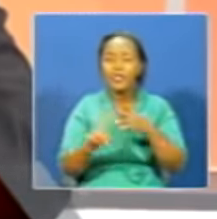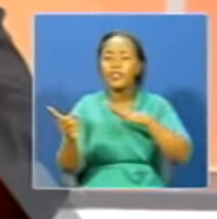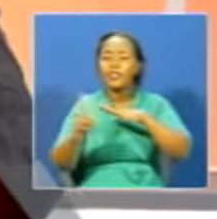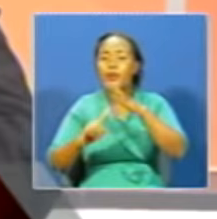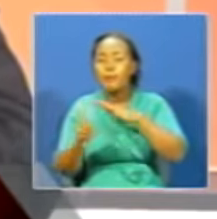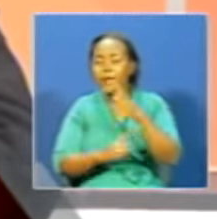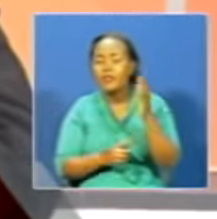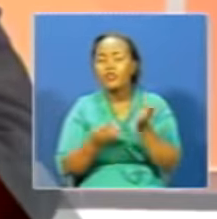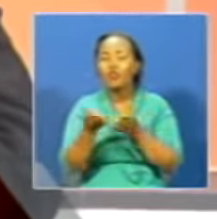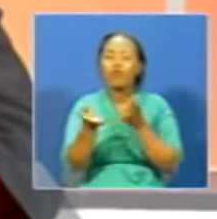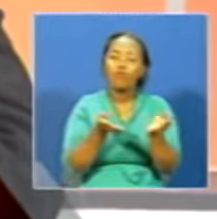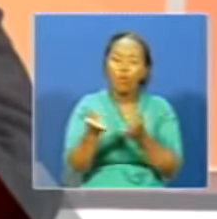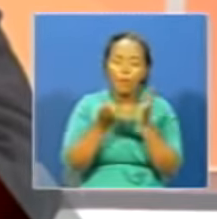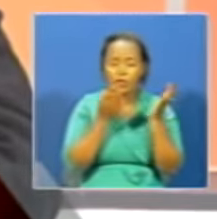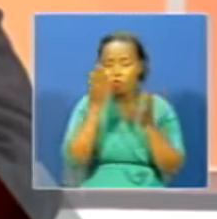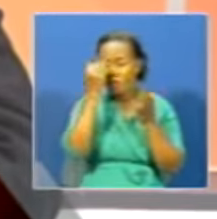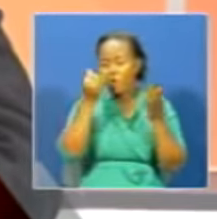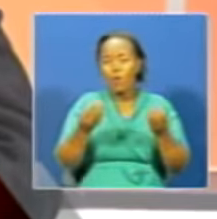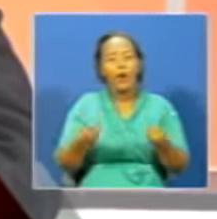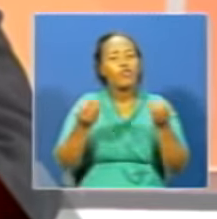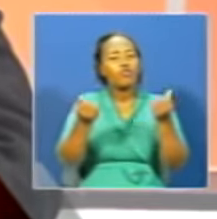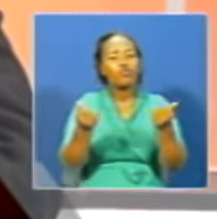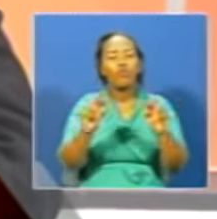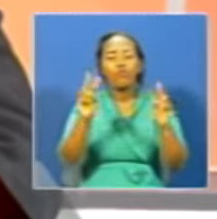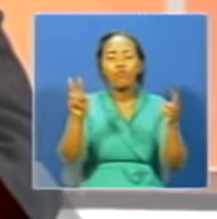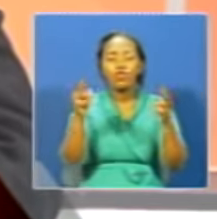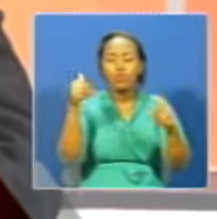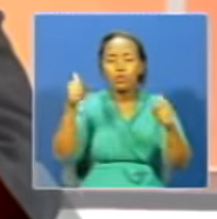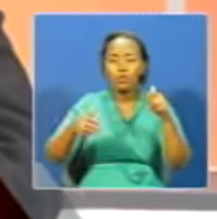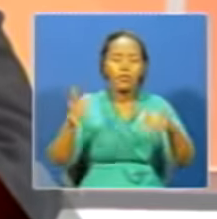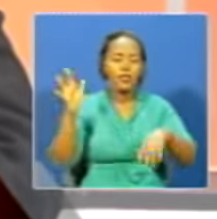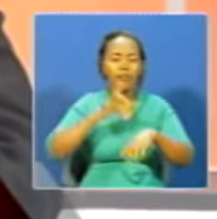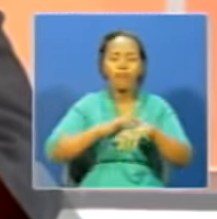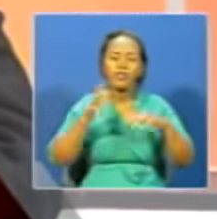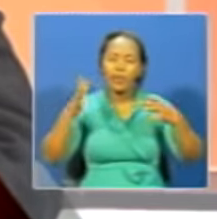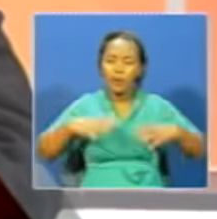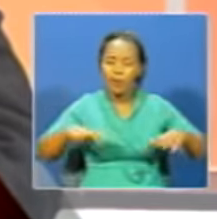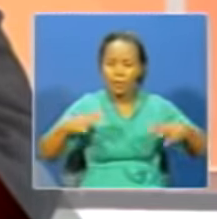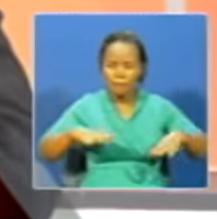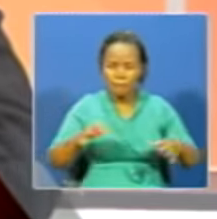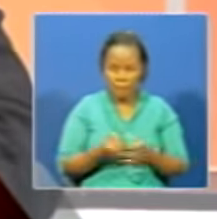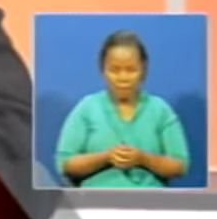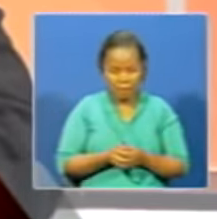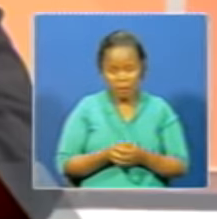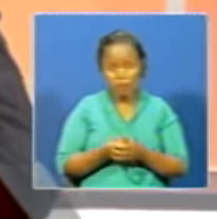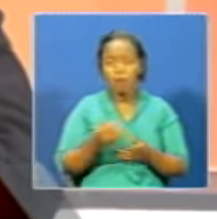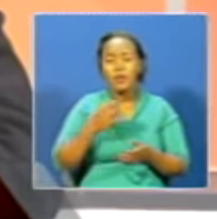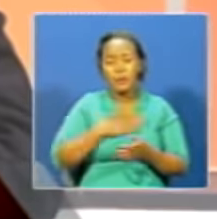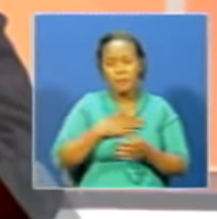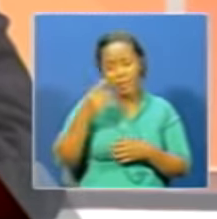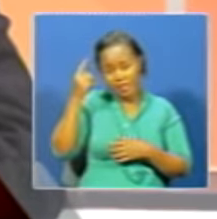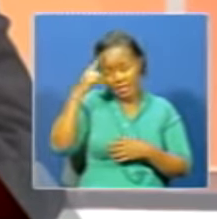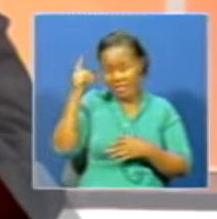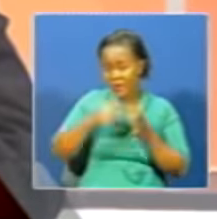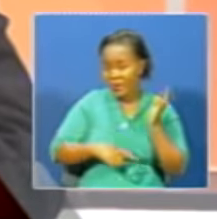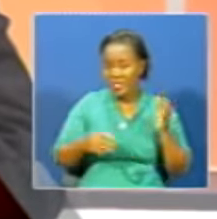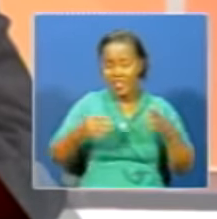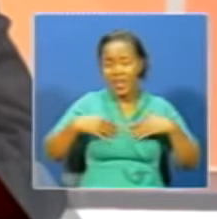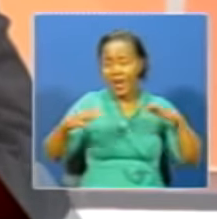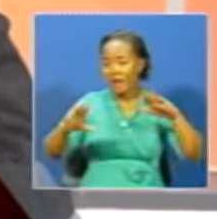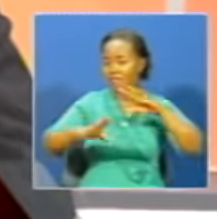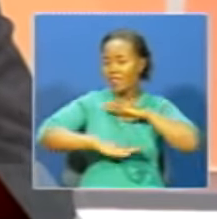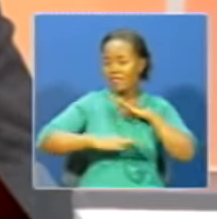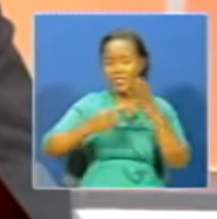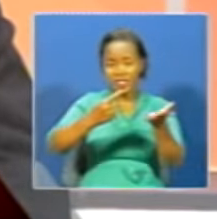dealing with the issues that affect our people? Yeah. So if I hear my you, hunch is that I don't think there is sufficient dialogue. Okay.